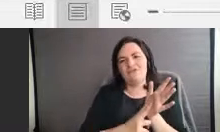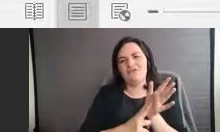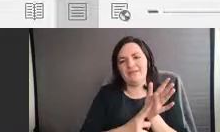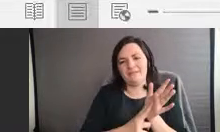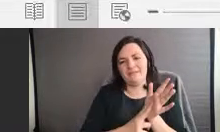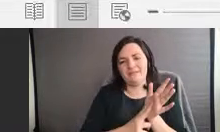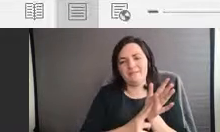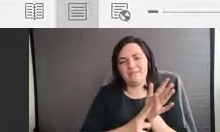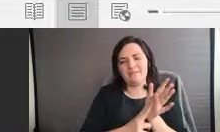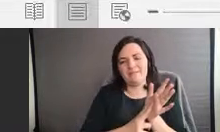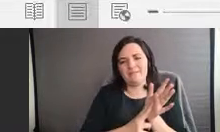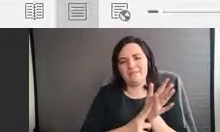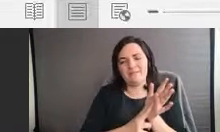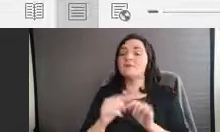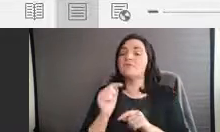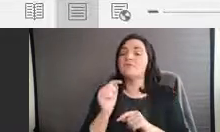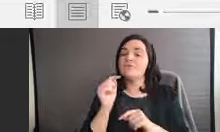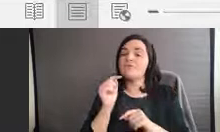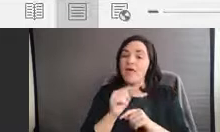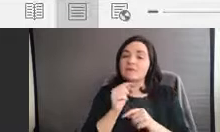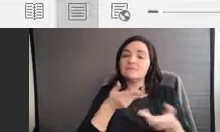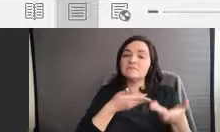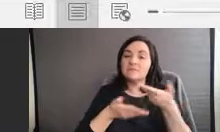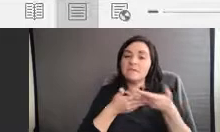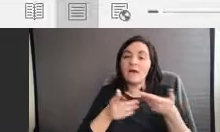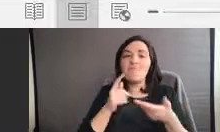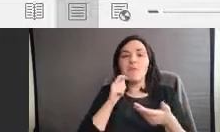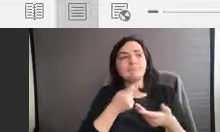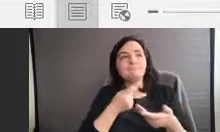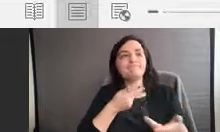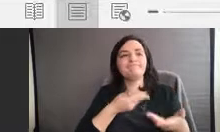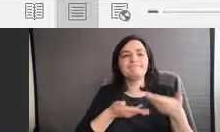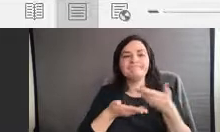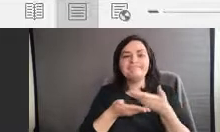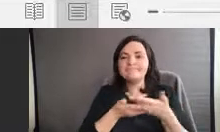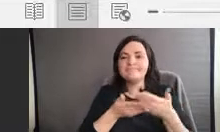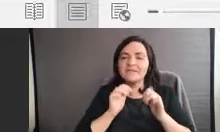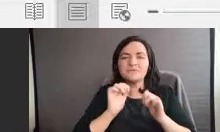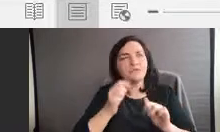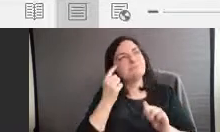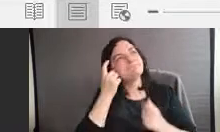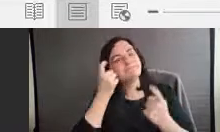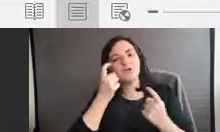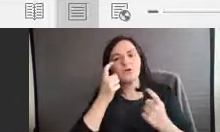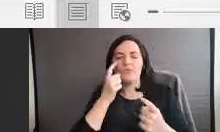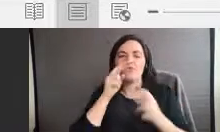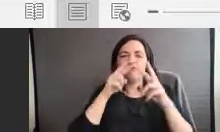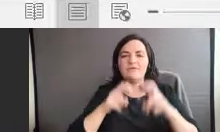And in that discussion, you're going to talk about your research question.